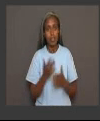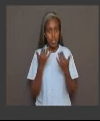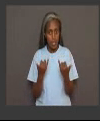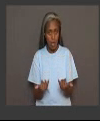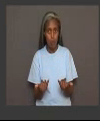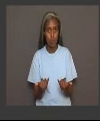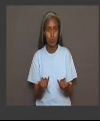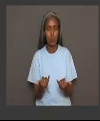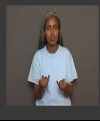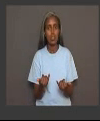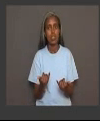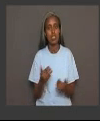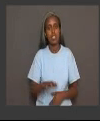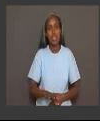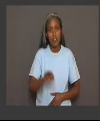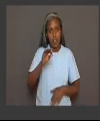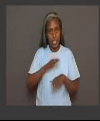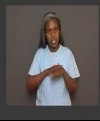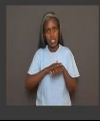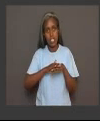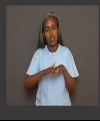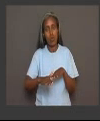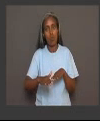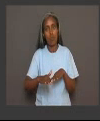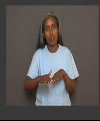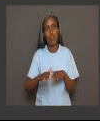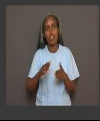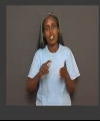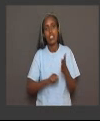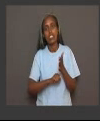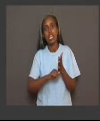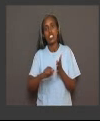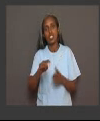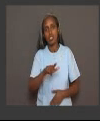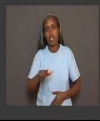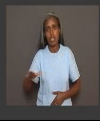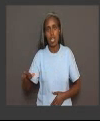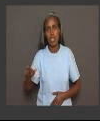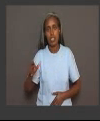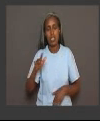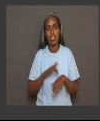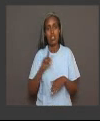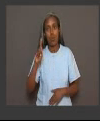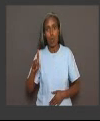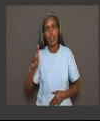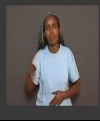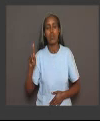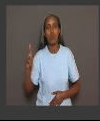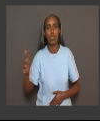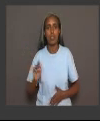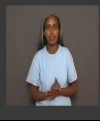Now, let us find the slope of the tangent line at 1, 1.